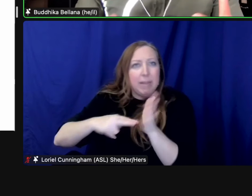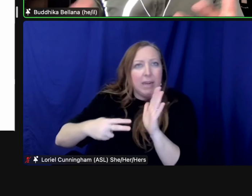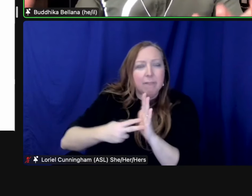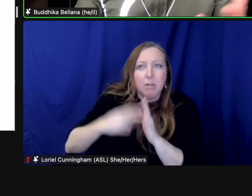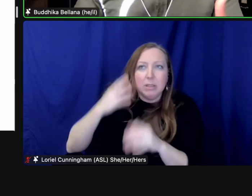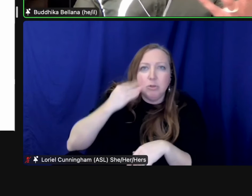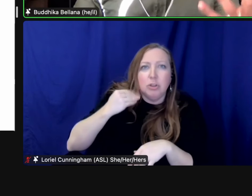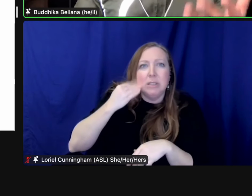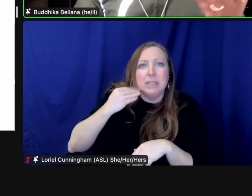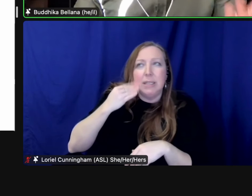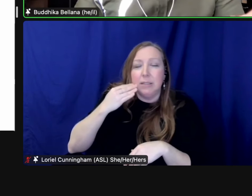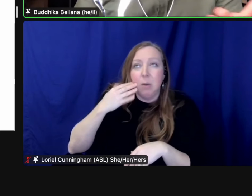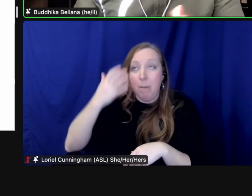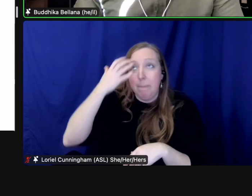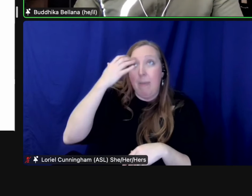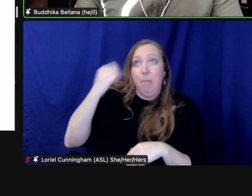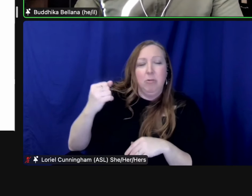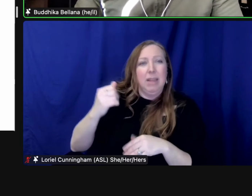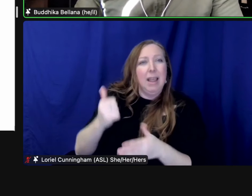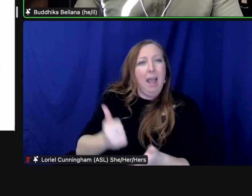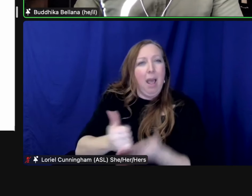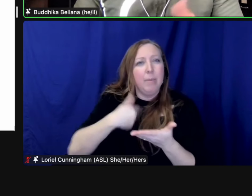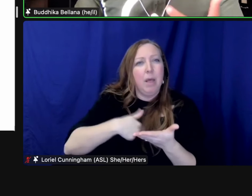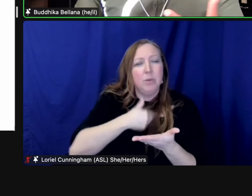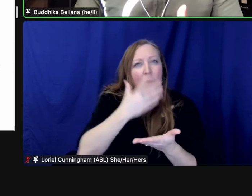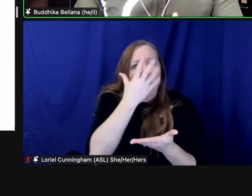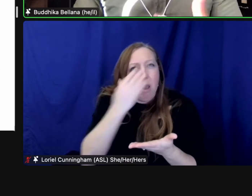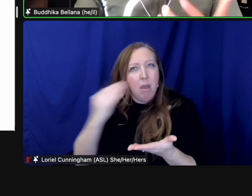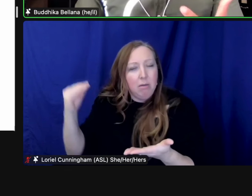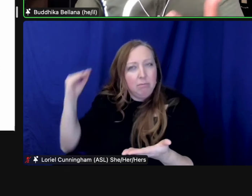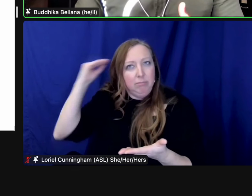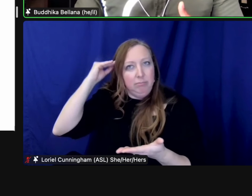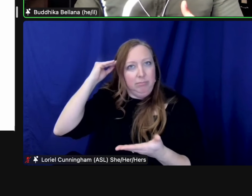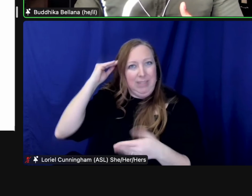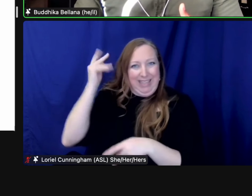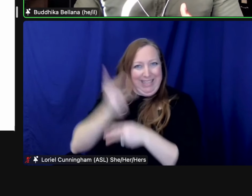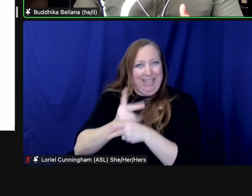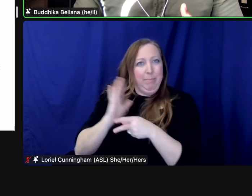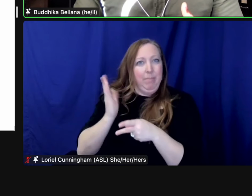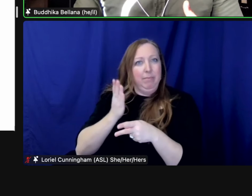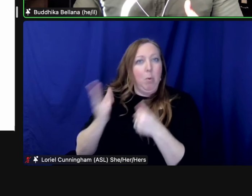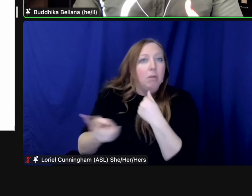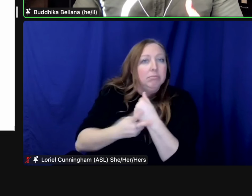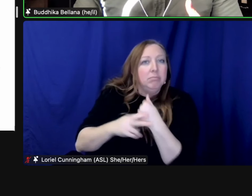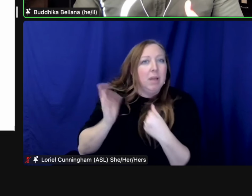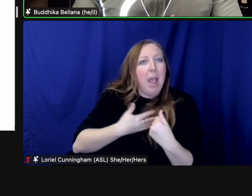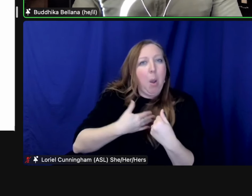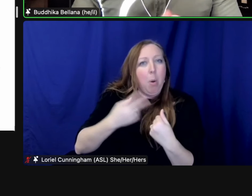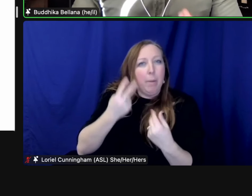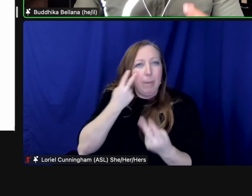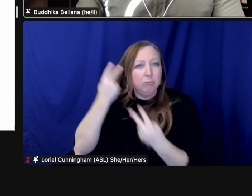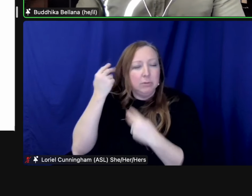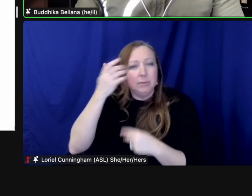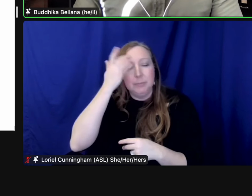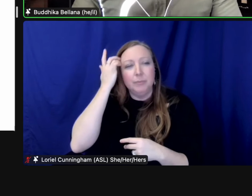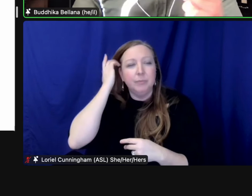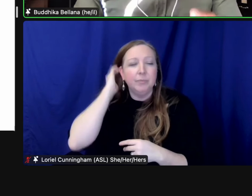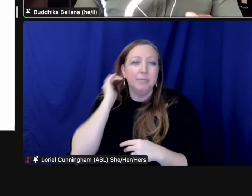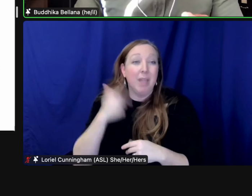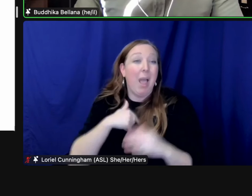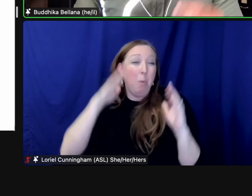us to kind of form more lasting memories for those inputs? And lastly, I'm hoping to do some modeling work to better